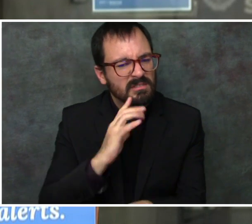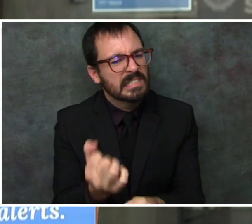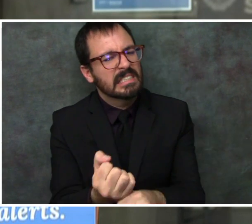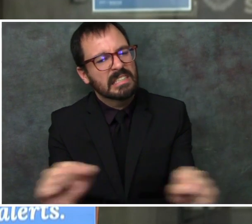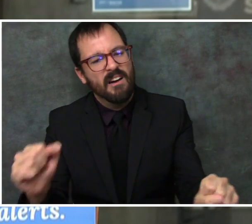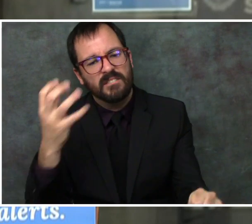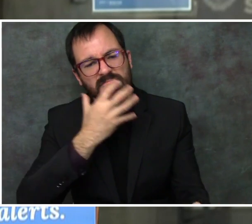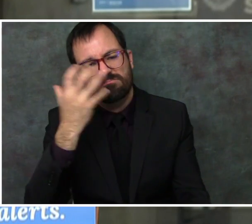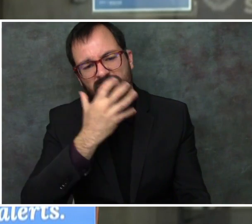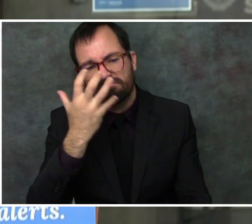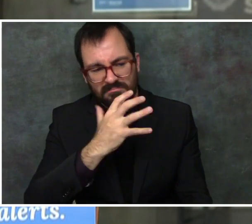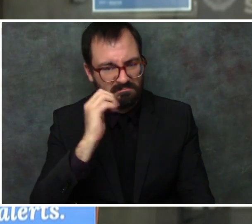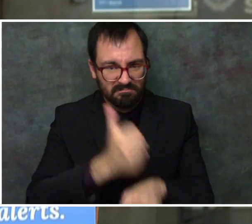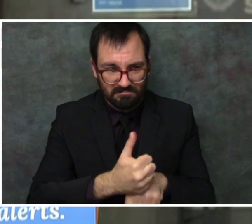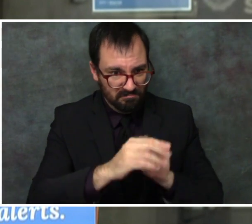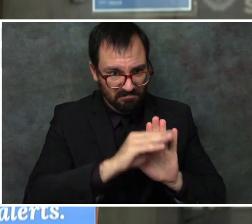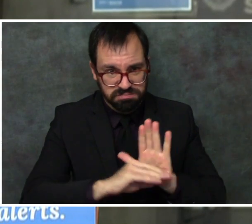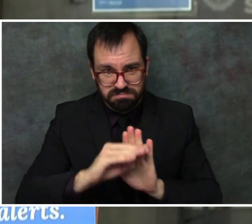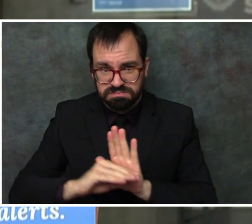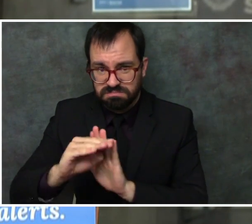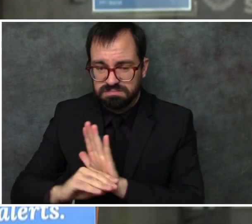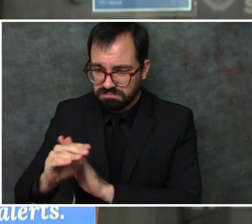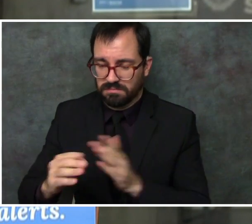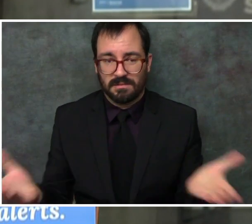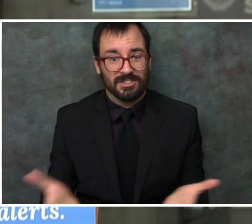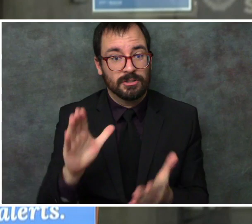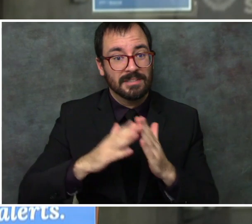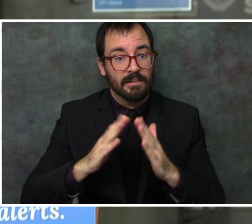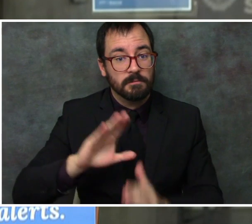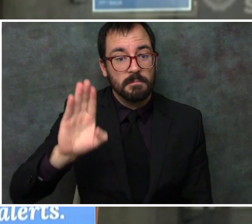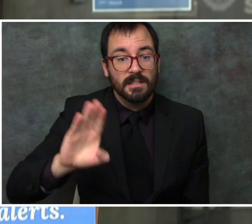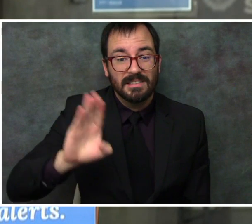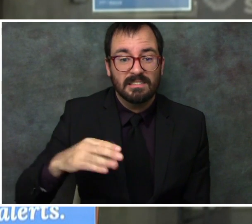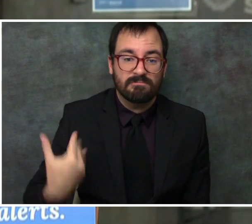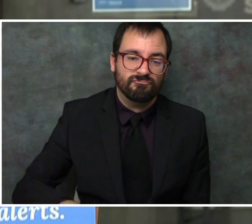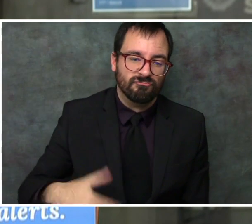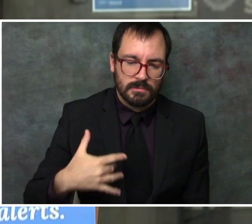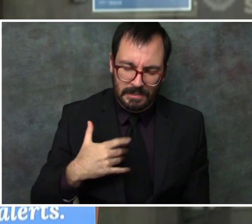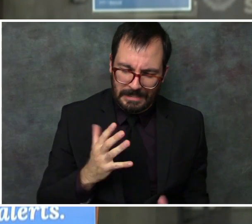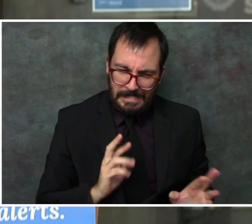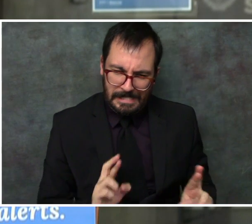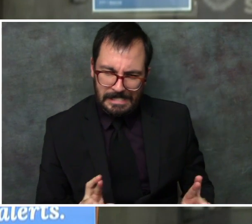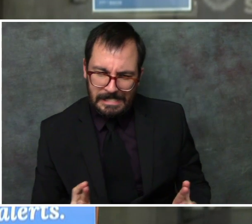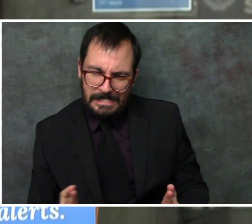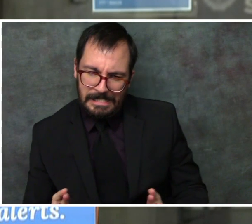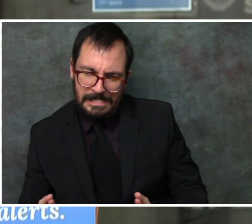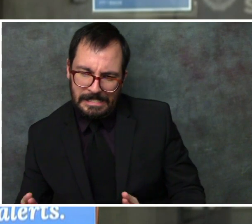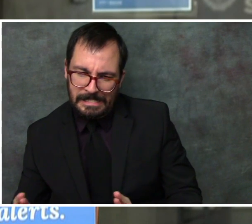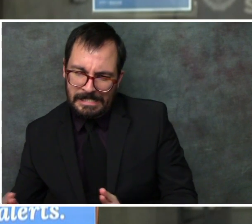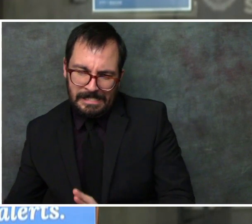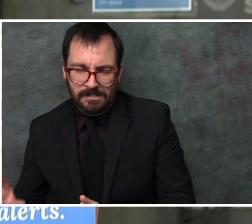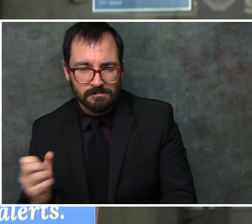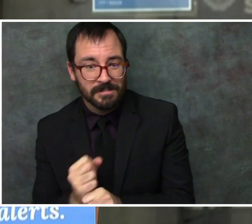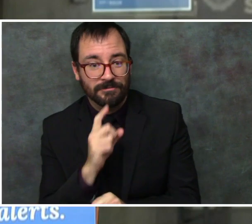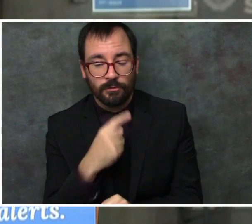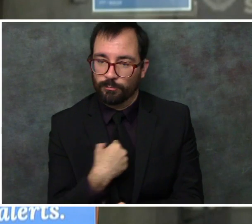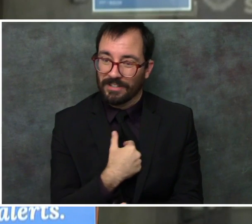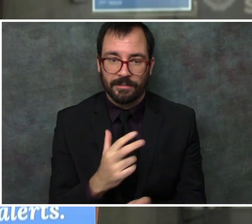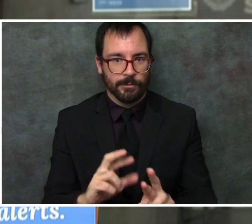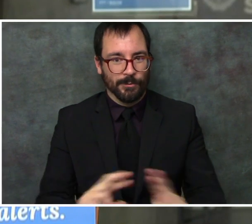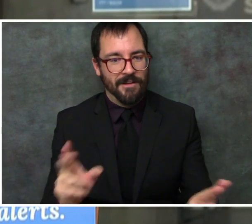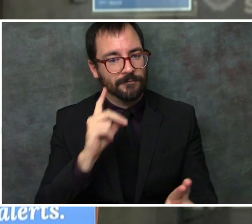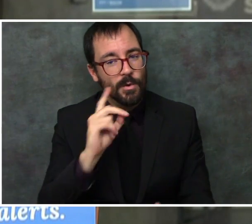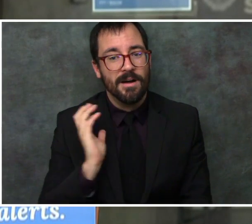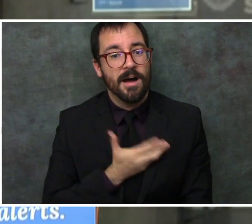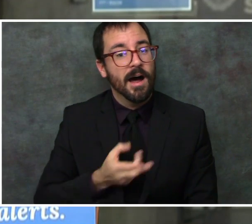Health Commission and our City of Boston colleagues, we've put all of this in place to ensure that we could stay open for our high priority students.